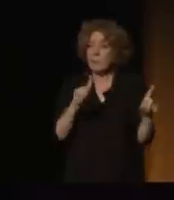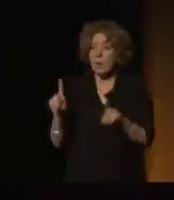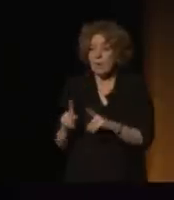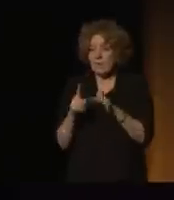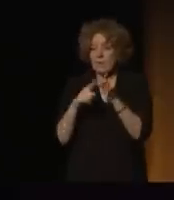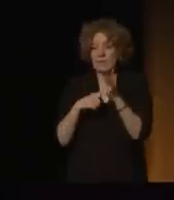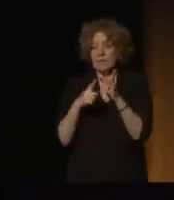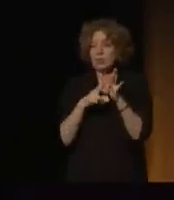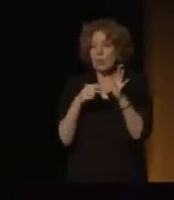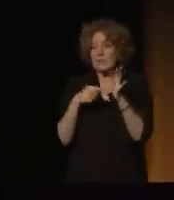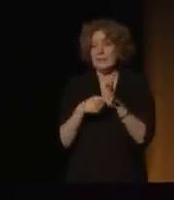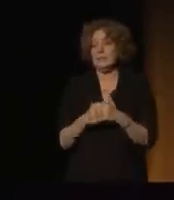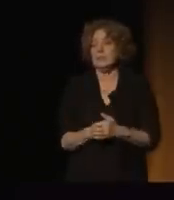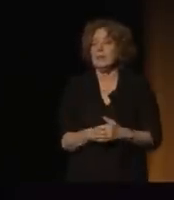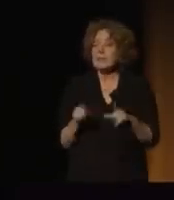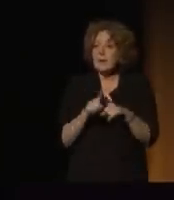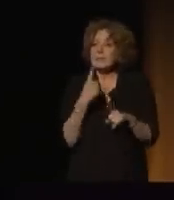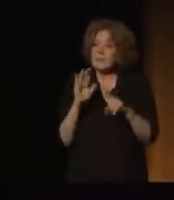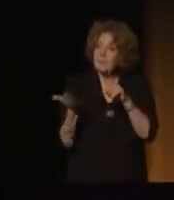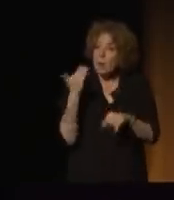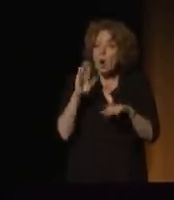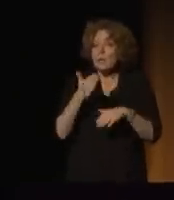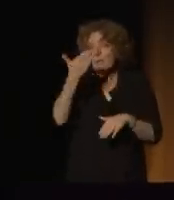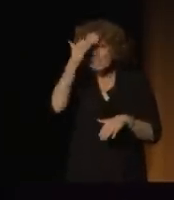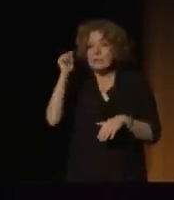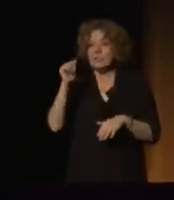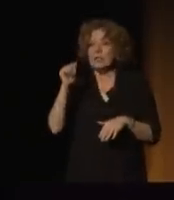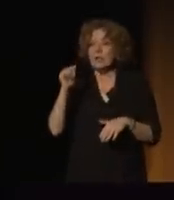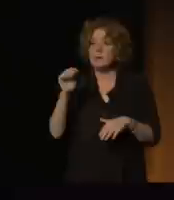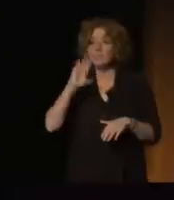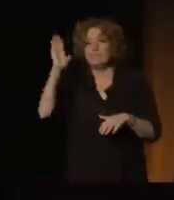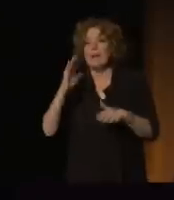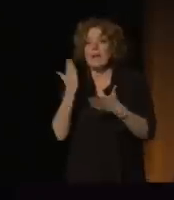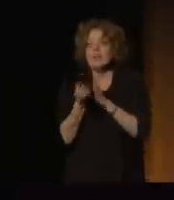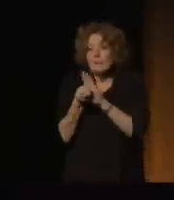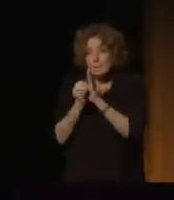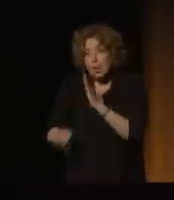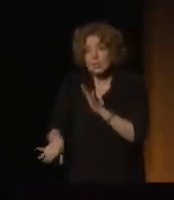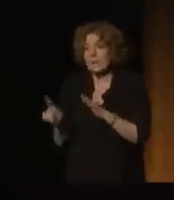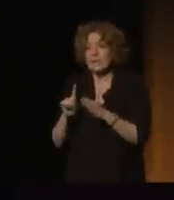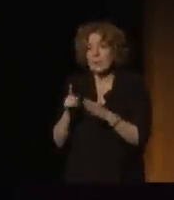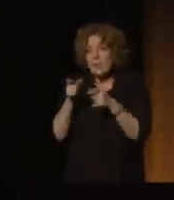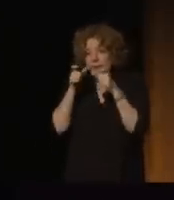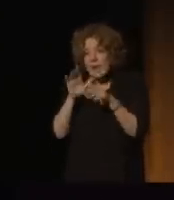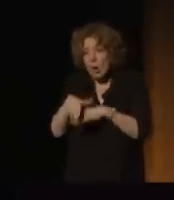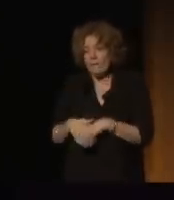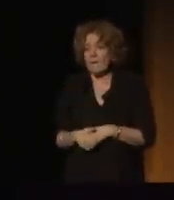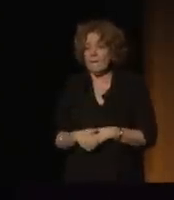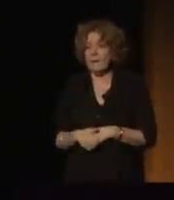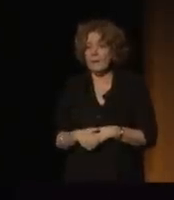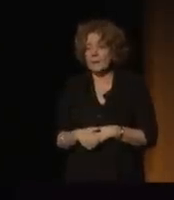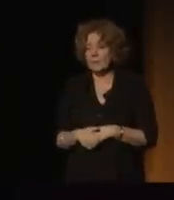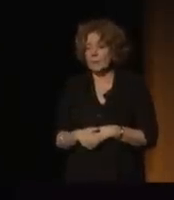You know, as far as what you were saying before about the evangelicals, it's abortion. That's all they care about. Mm. You know, I mean, they care about